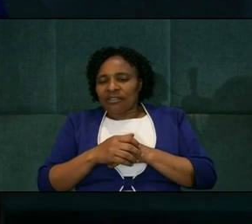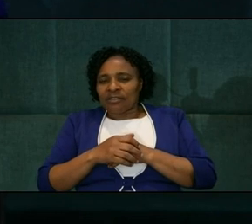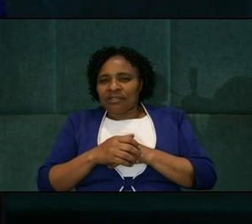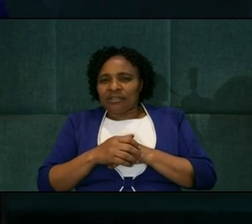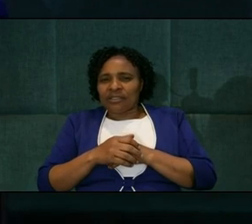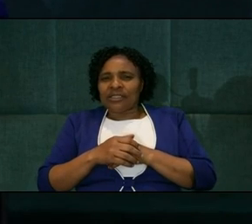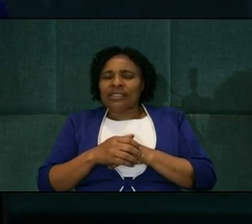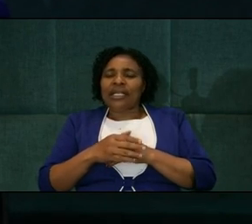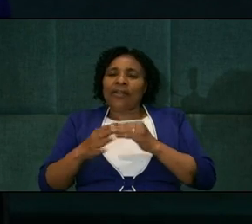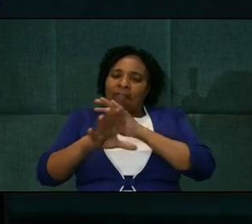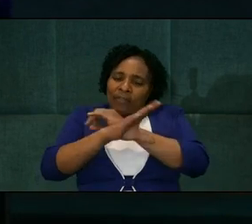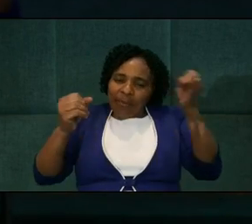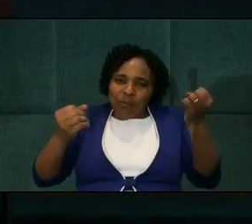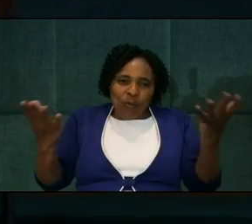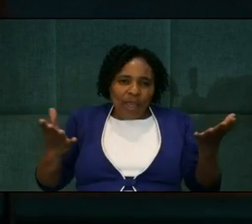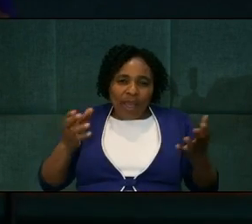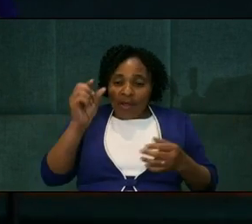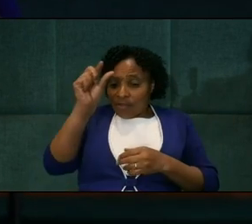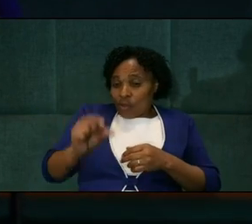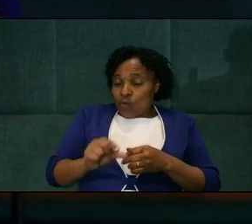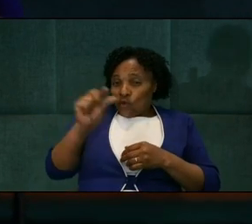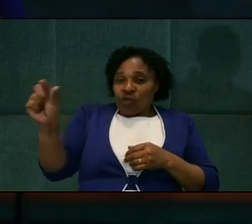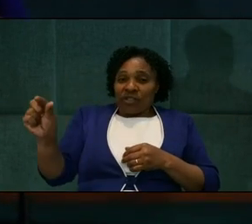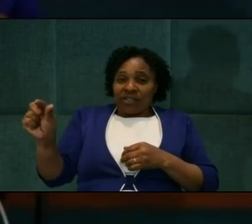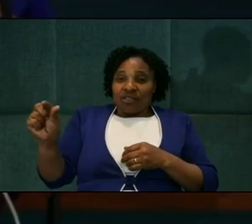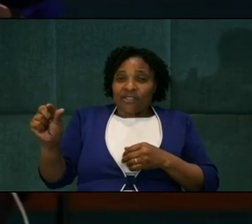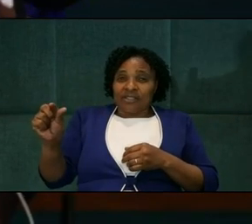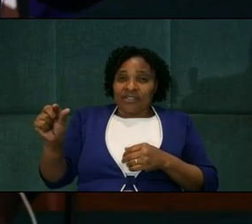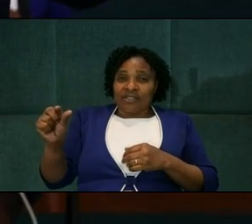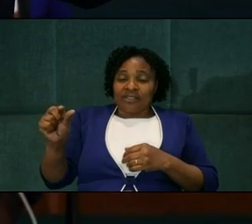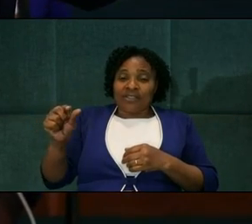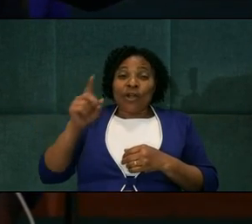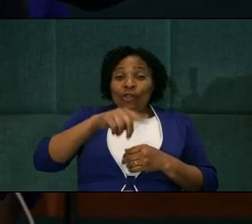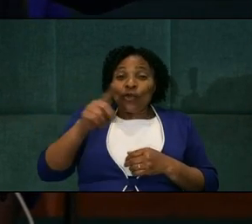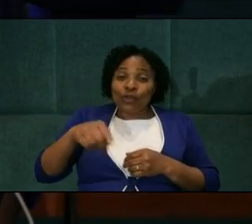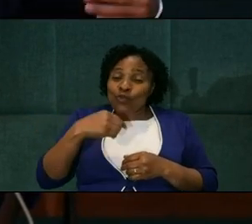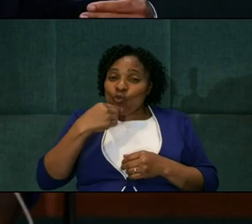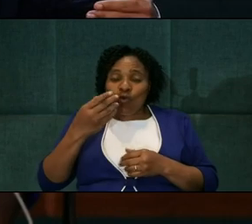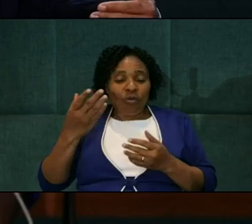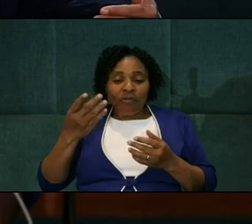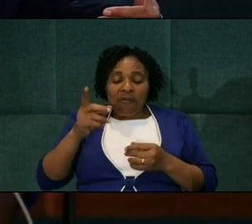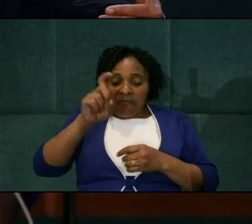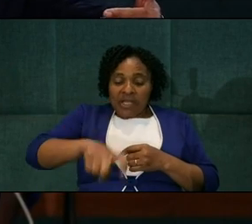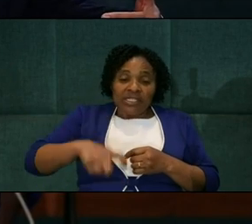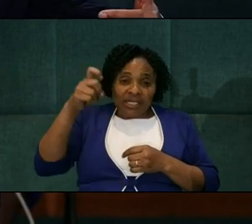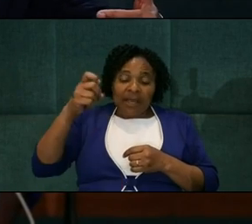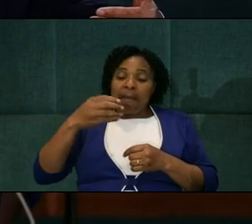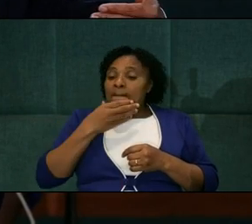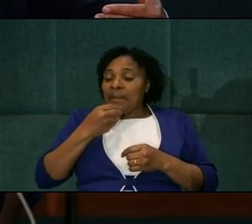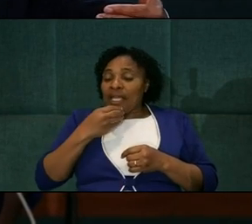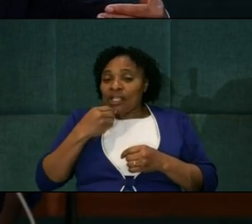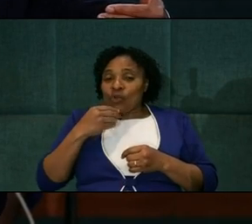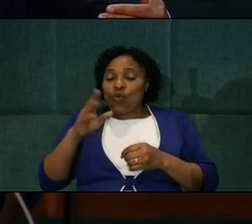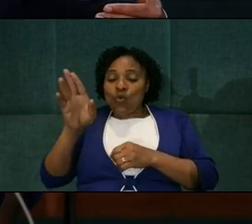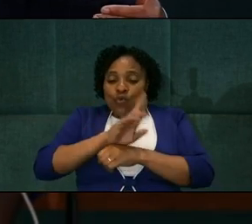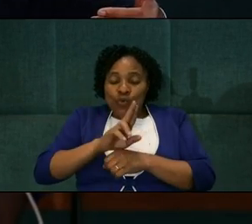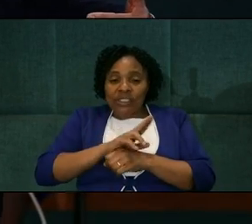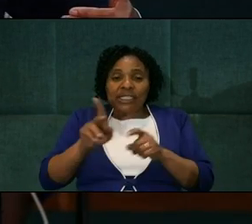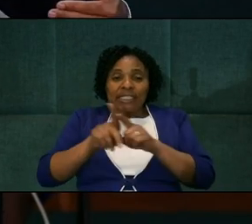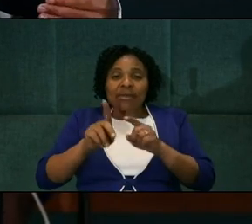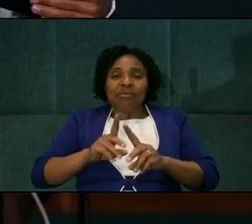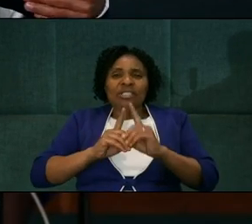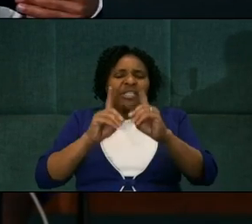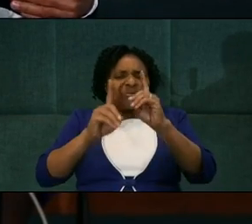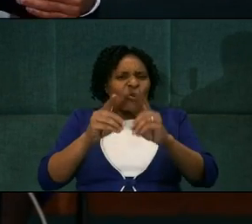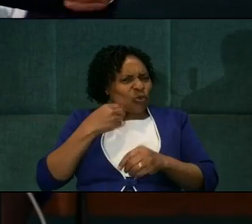cross. Not a churchman. Those good-for-nothing fishermen that Jesus used as disciples. By the way,